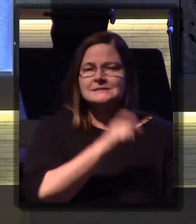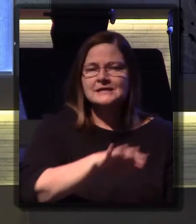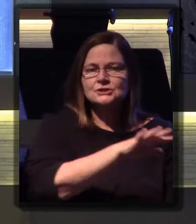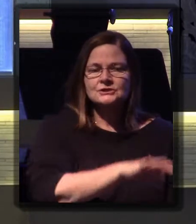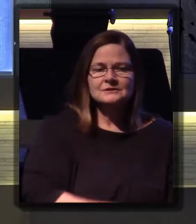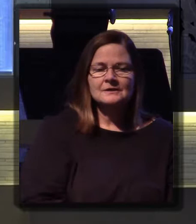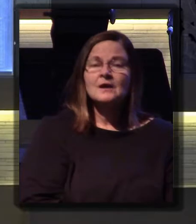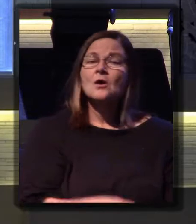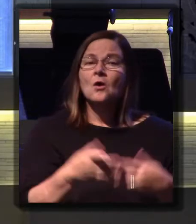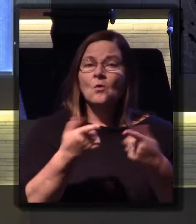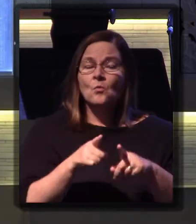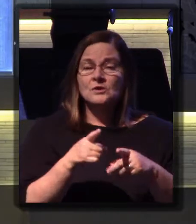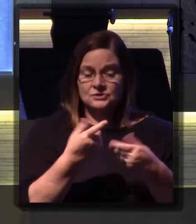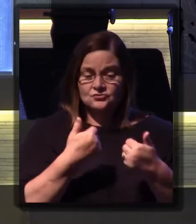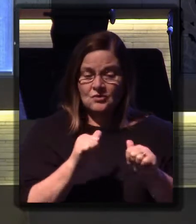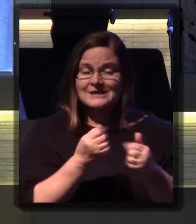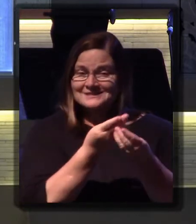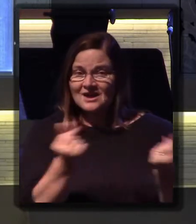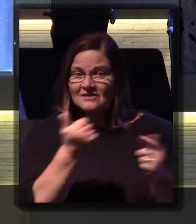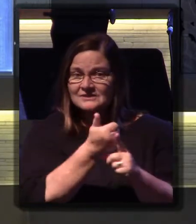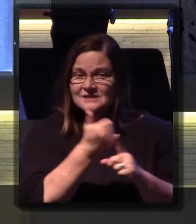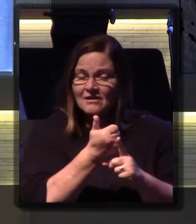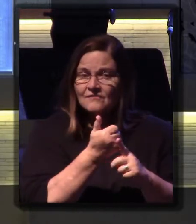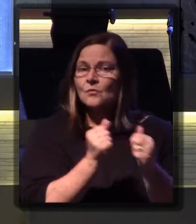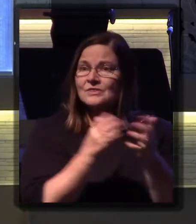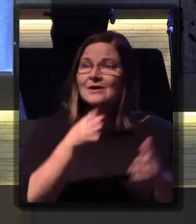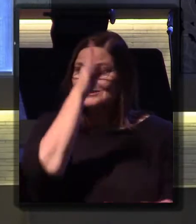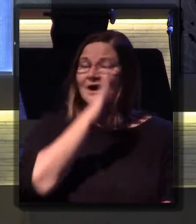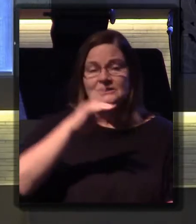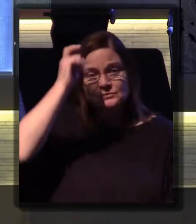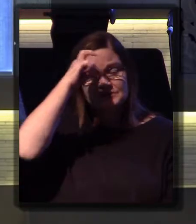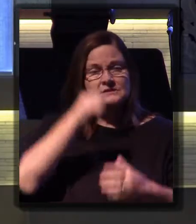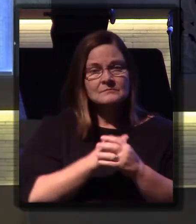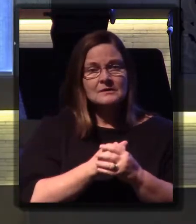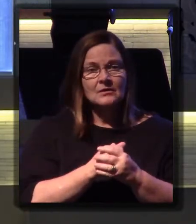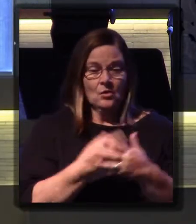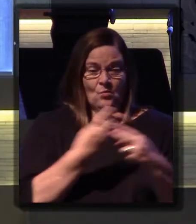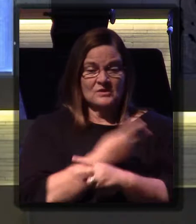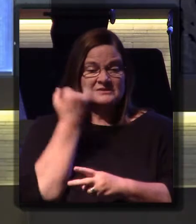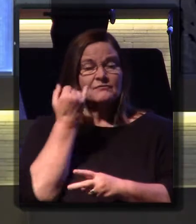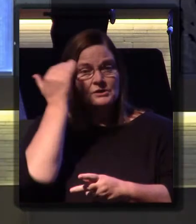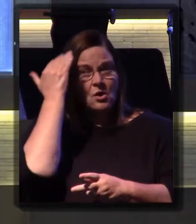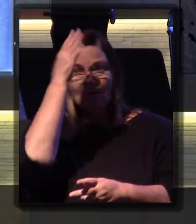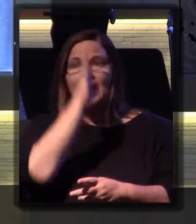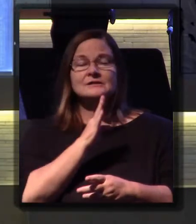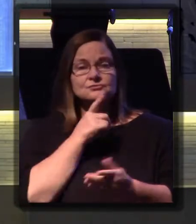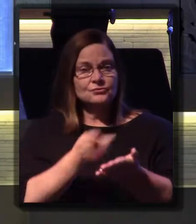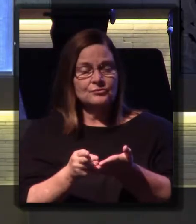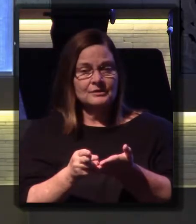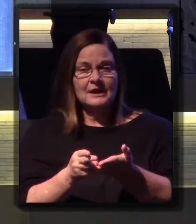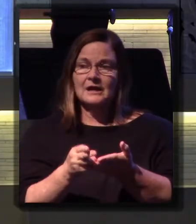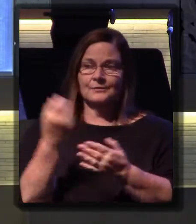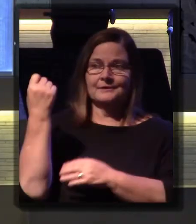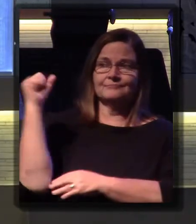own thoughts, you're going back to the desert. When you try to solve it on your own, apart from God's wisdom, or